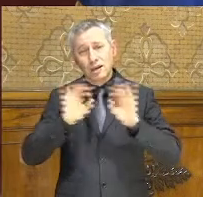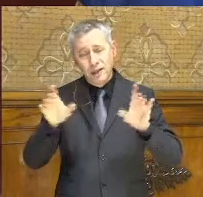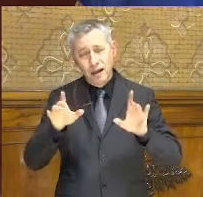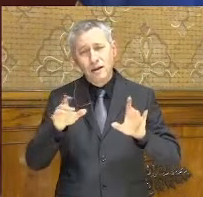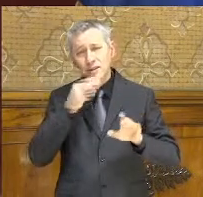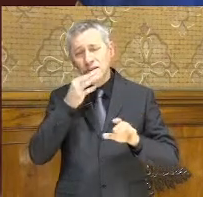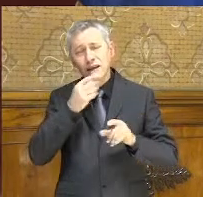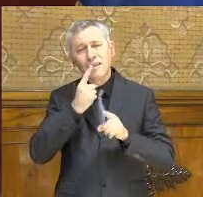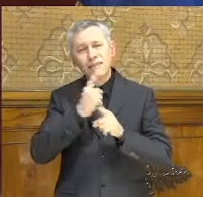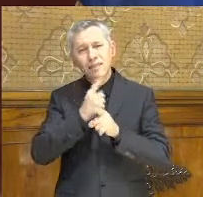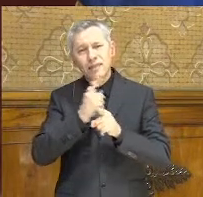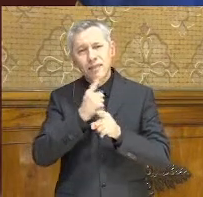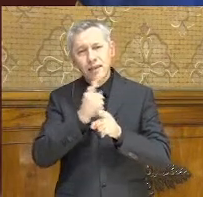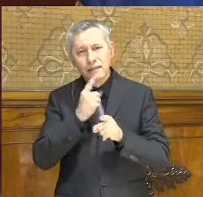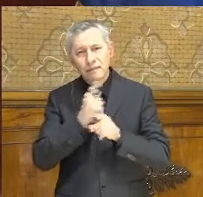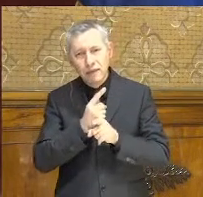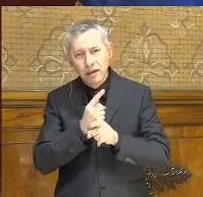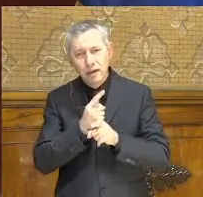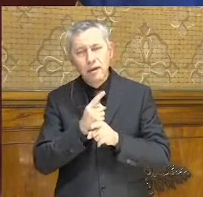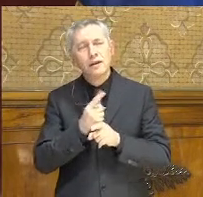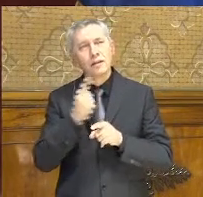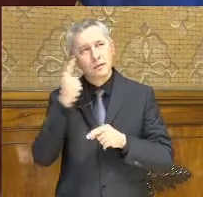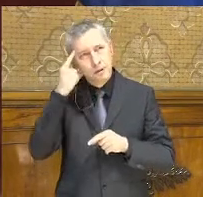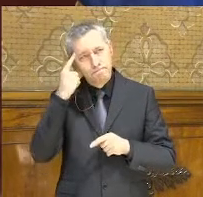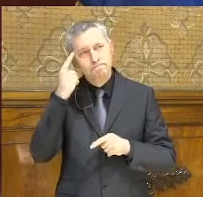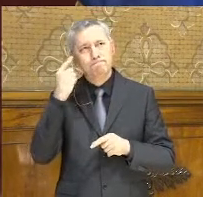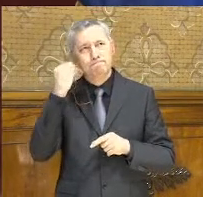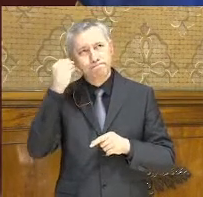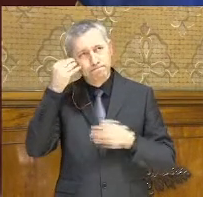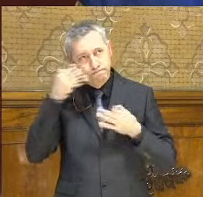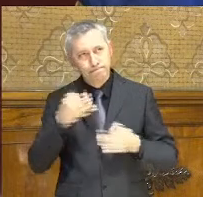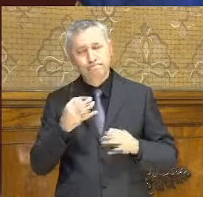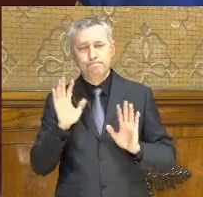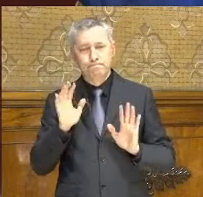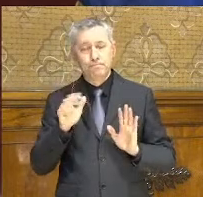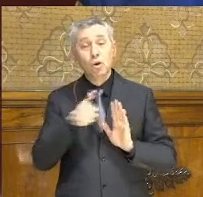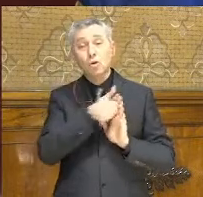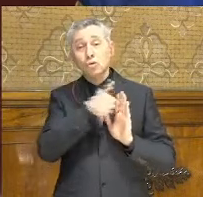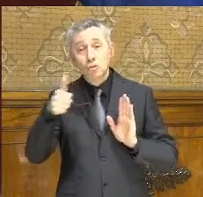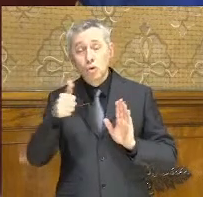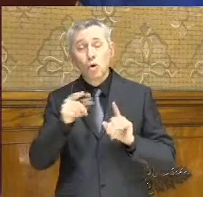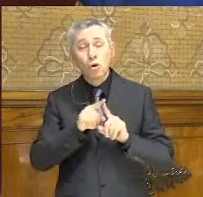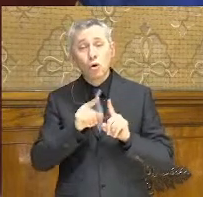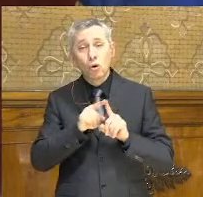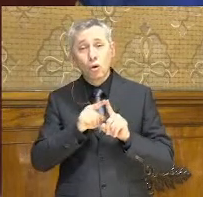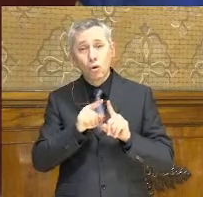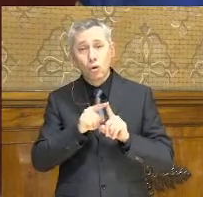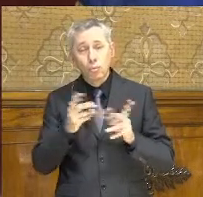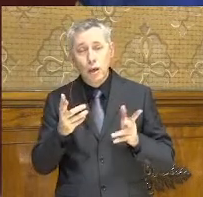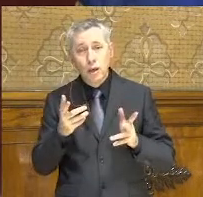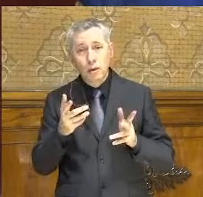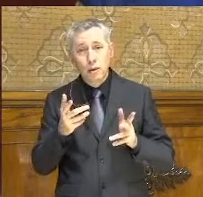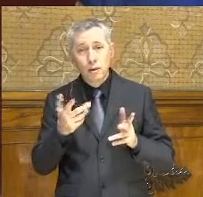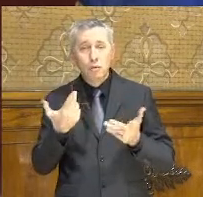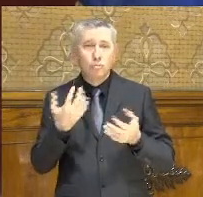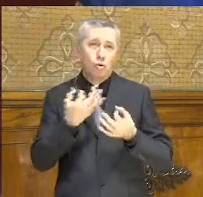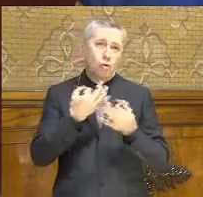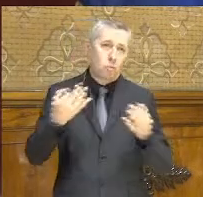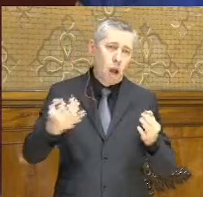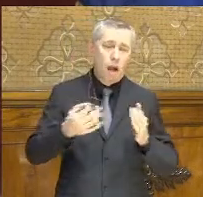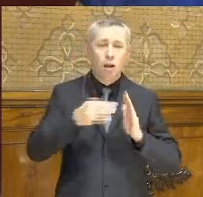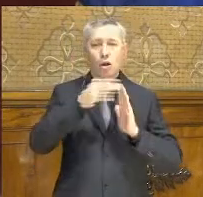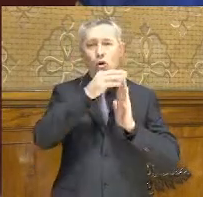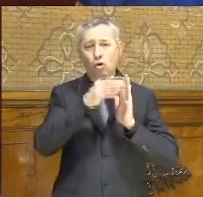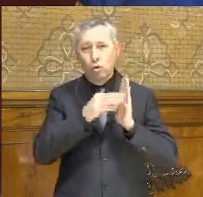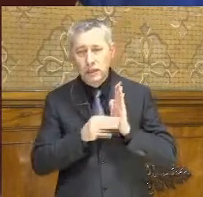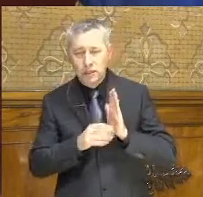has to be taken up not only as a positive moral normative politics, what is freedom, but the task